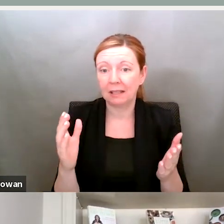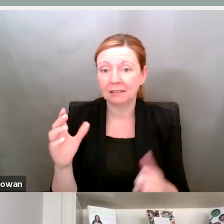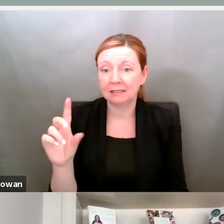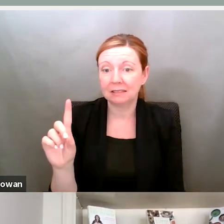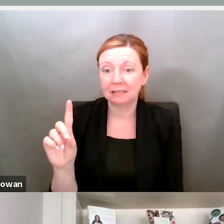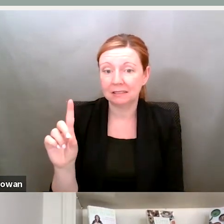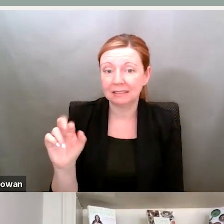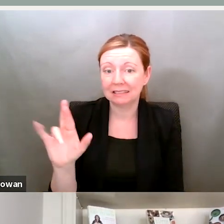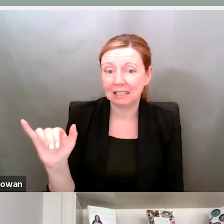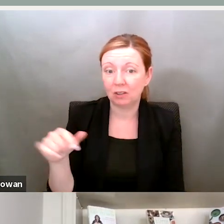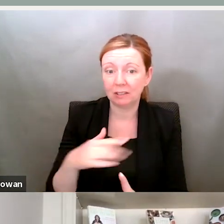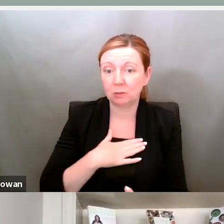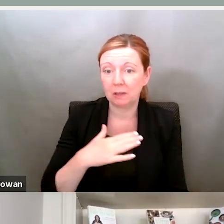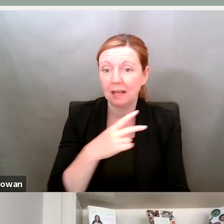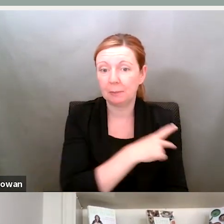my patients